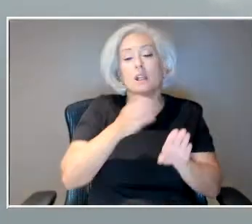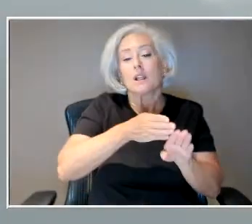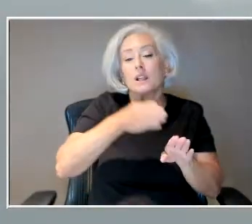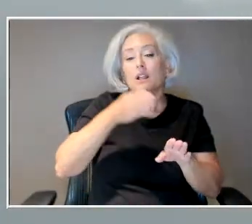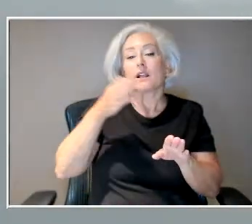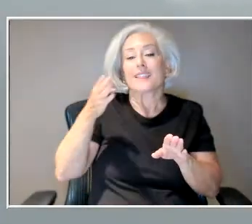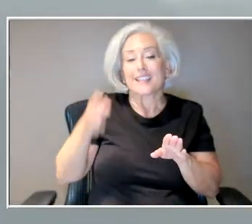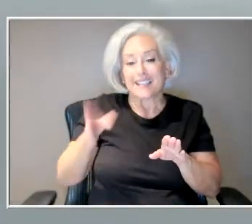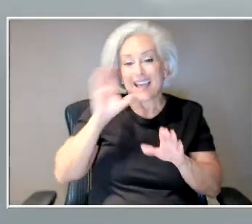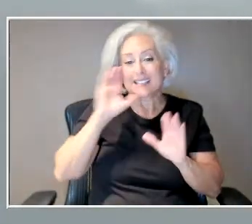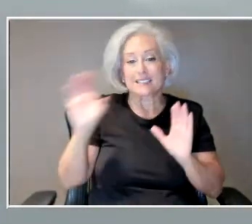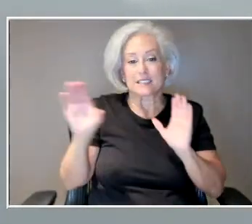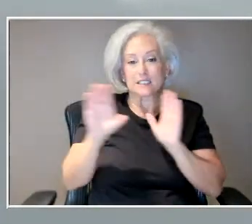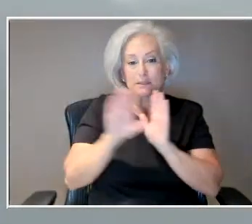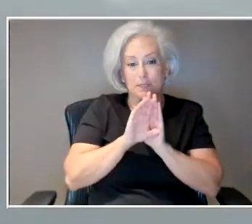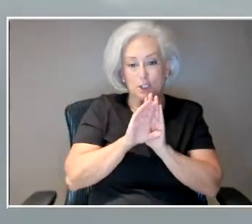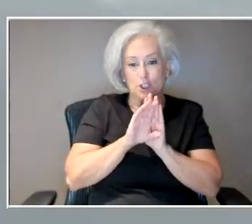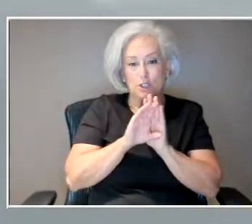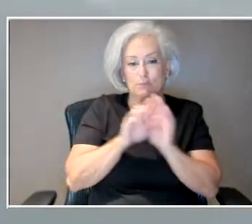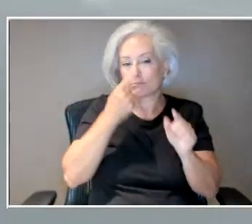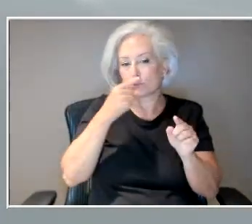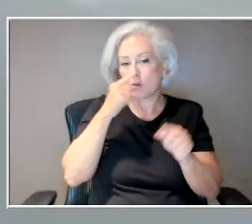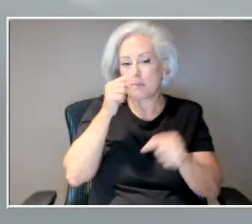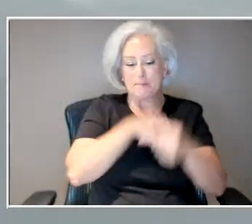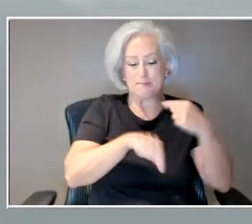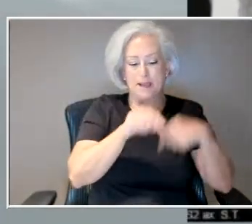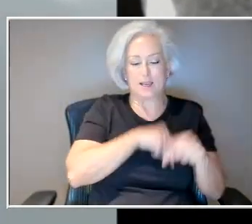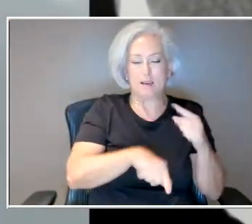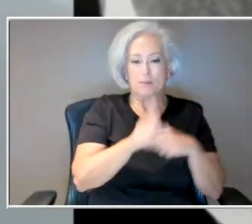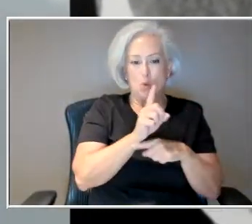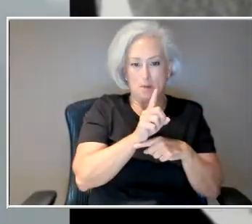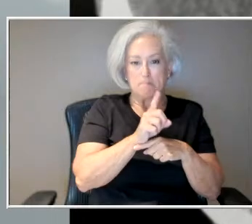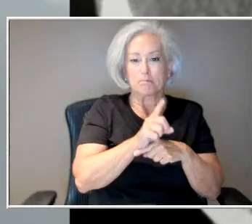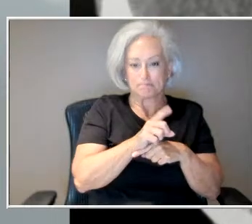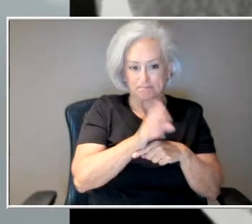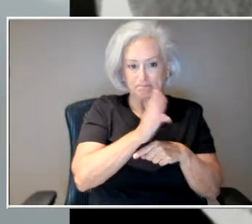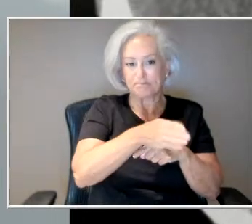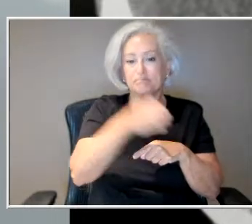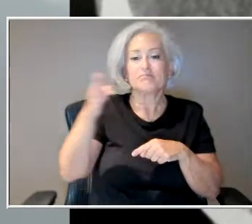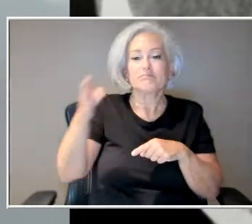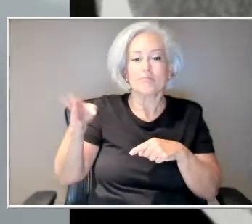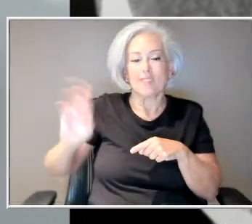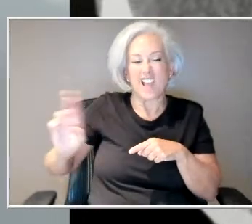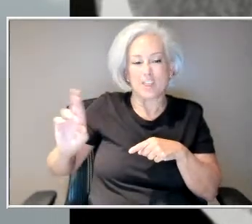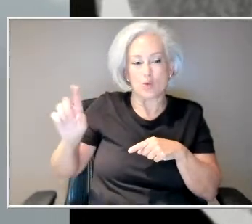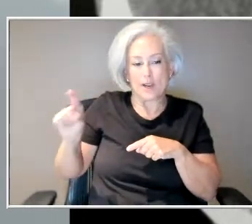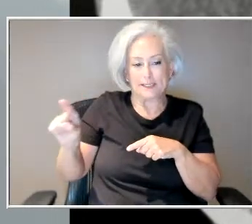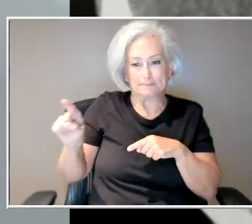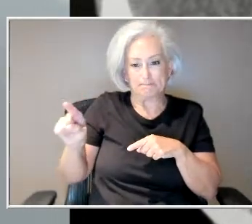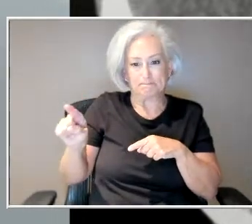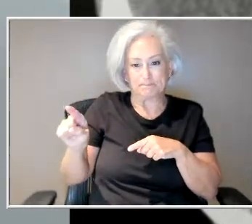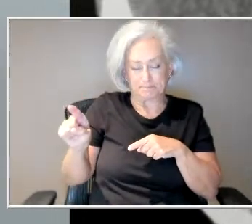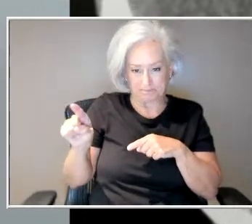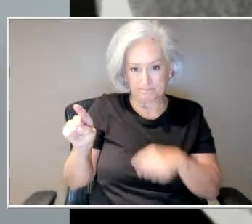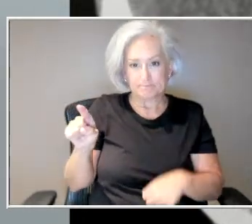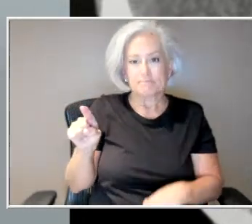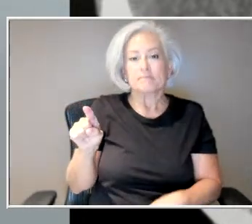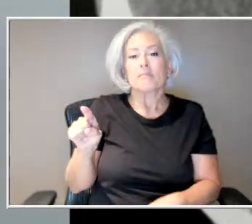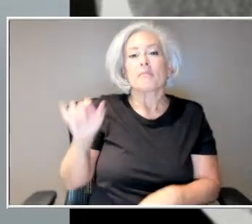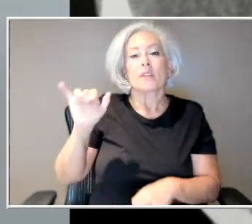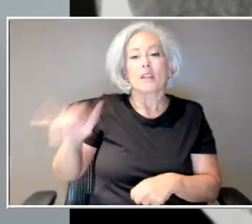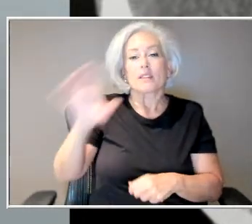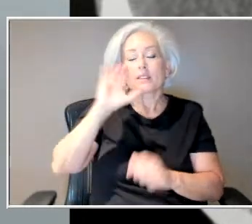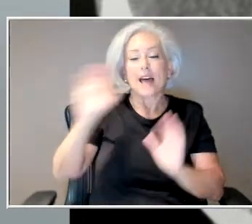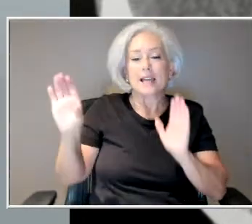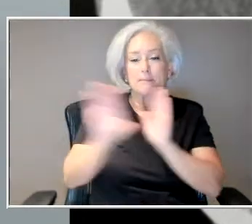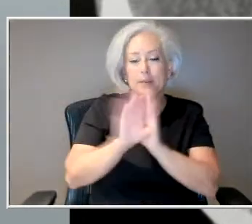is, I'm sorry, can you back up one time? Go back, and on the right side? Exactly. That picture is the same CT